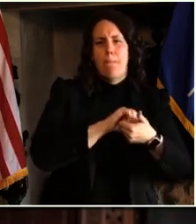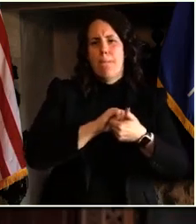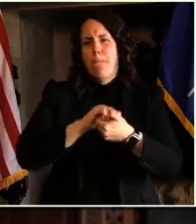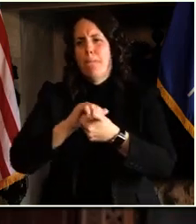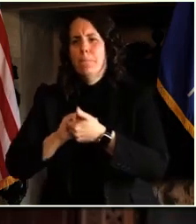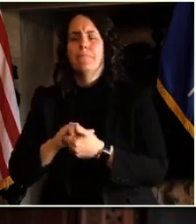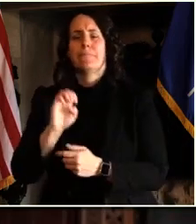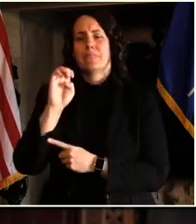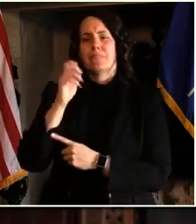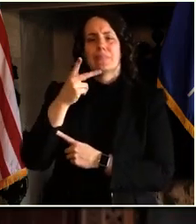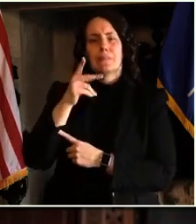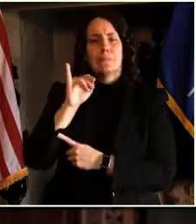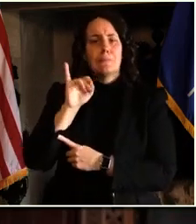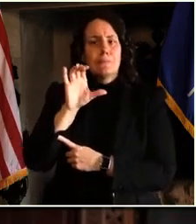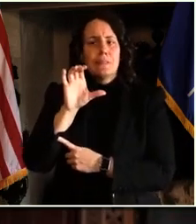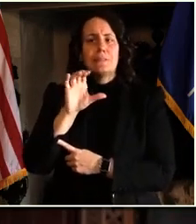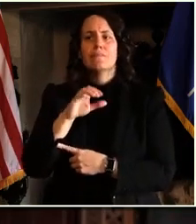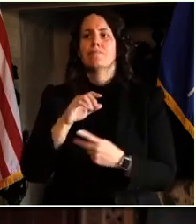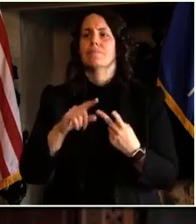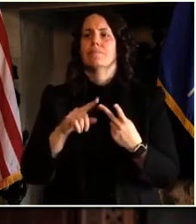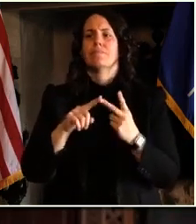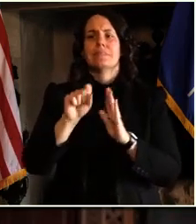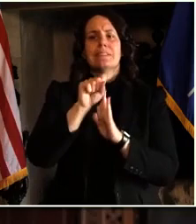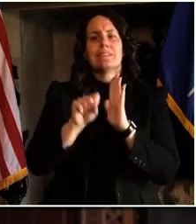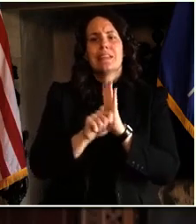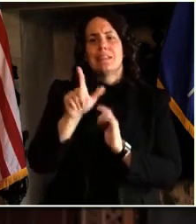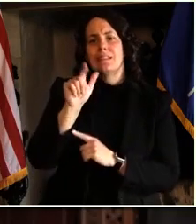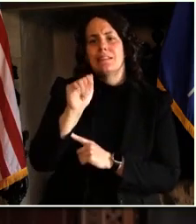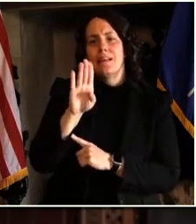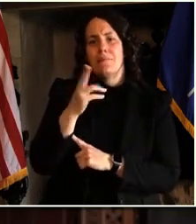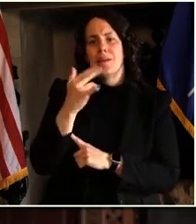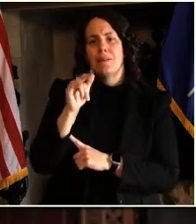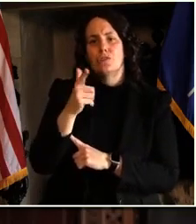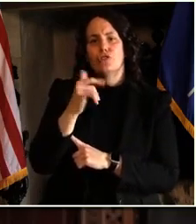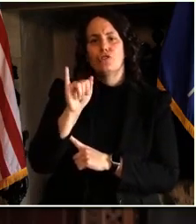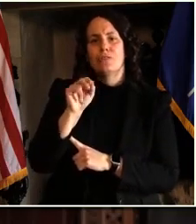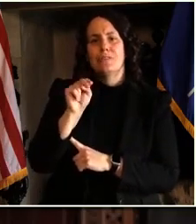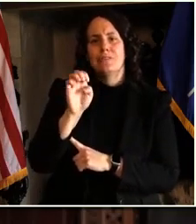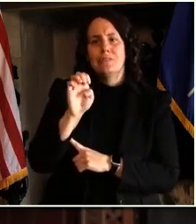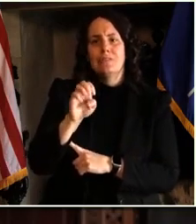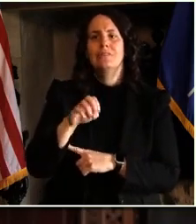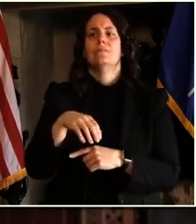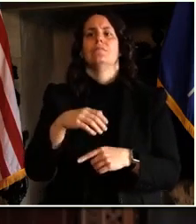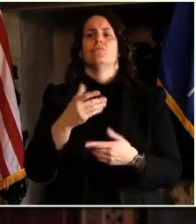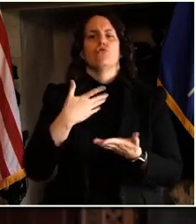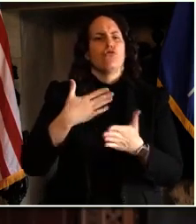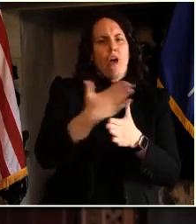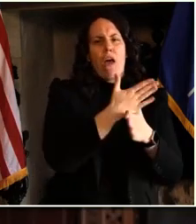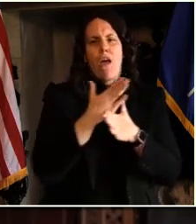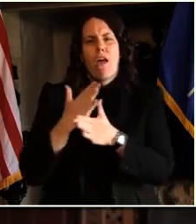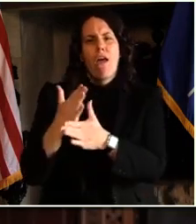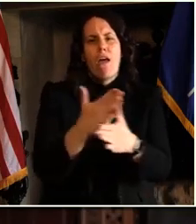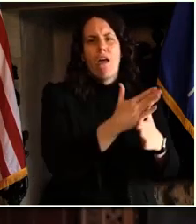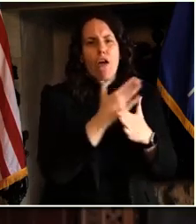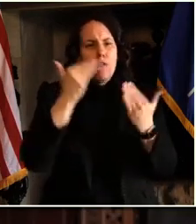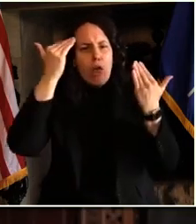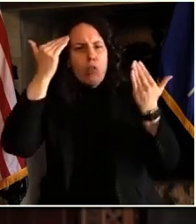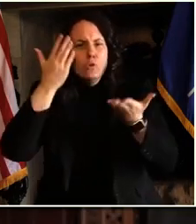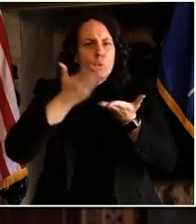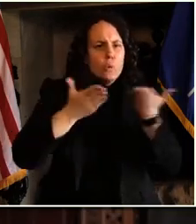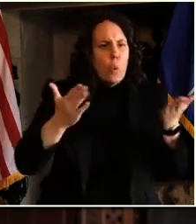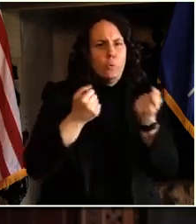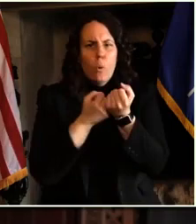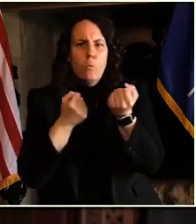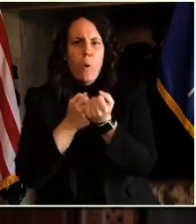of Hygiene, and numerous other state agencies to share resources, equipment, and knowledge to remove barriers and enable us